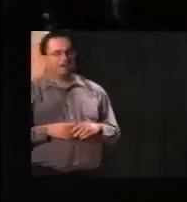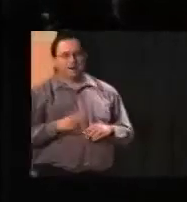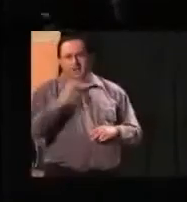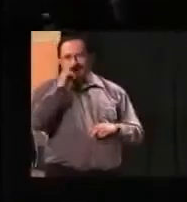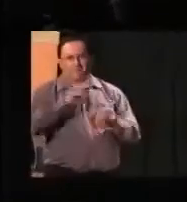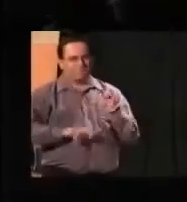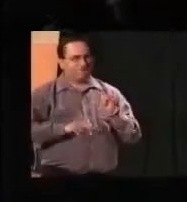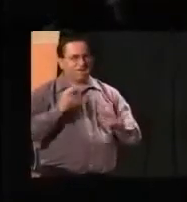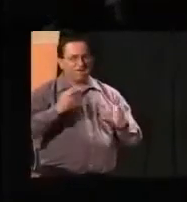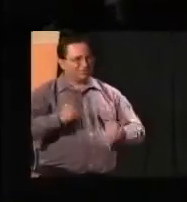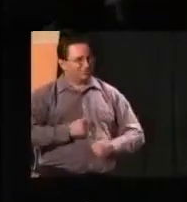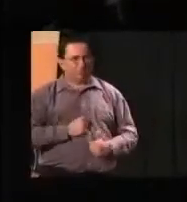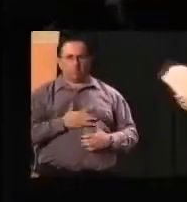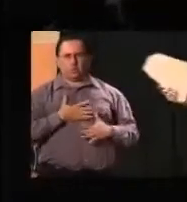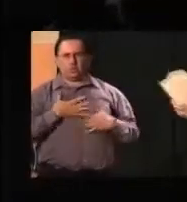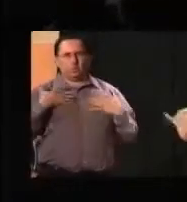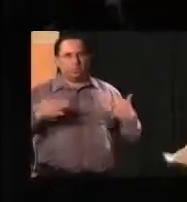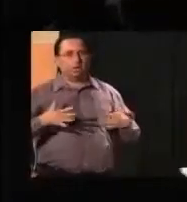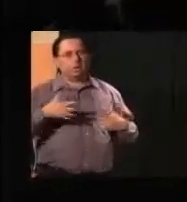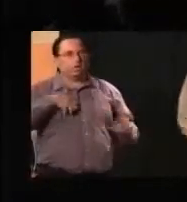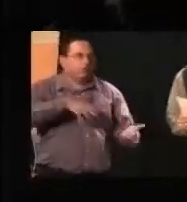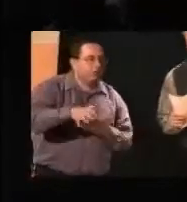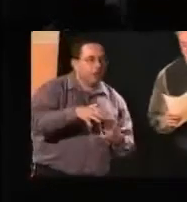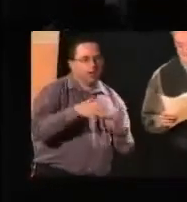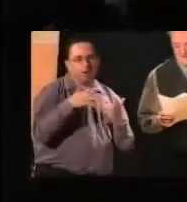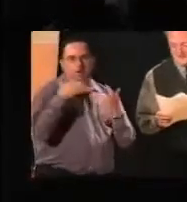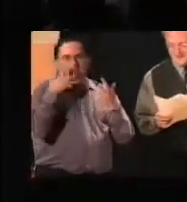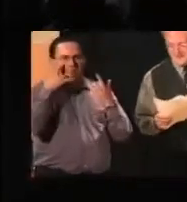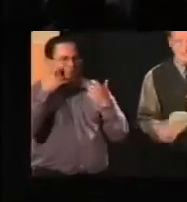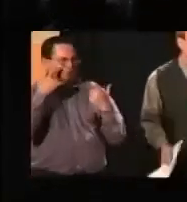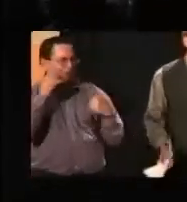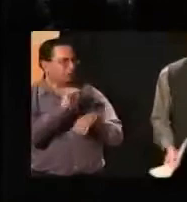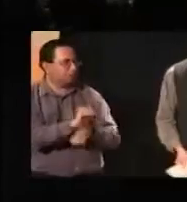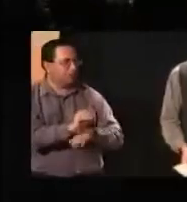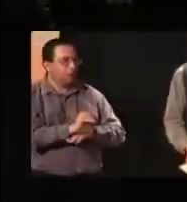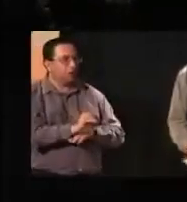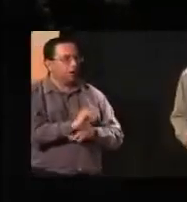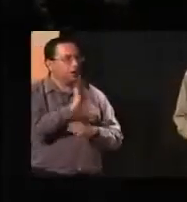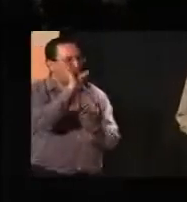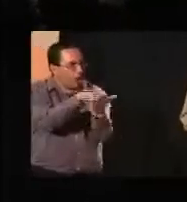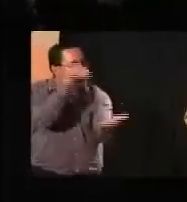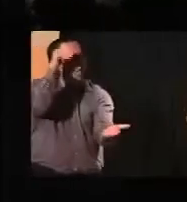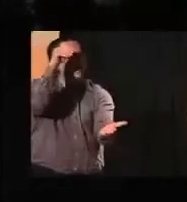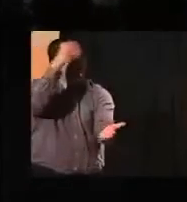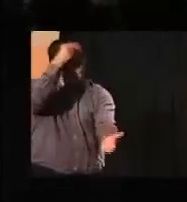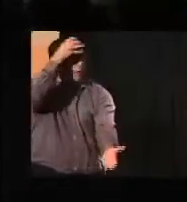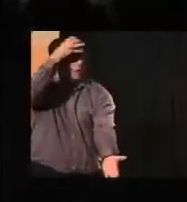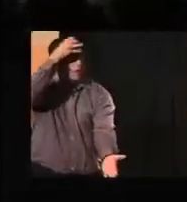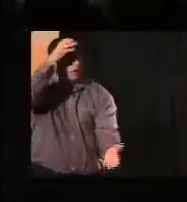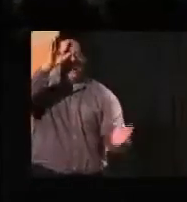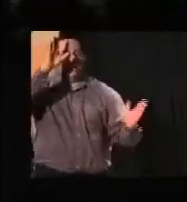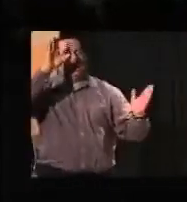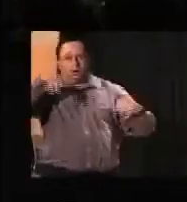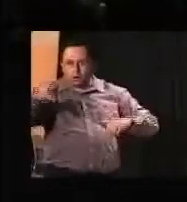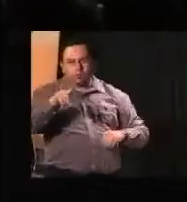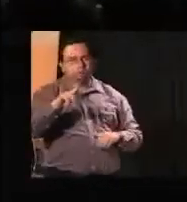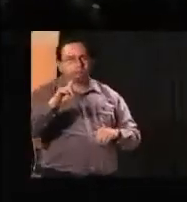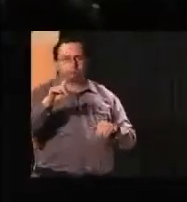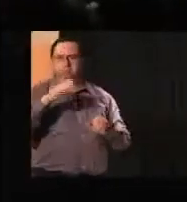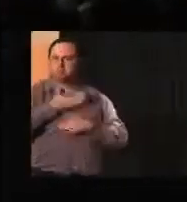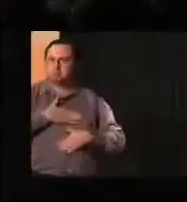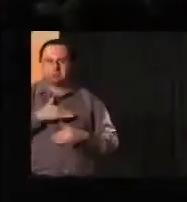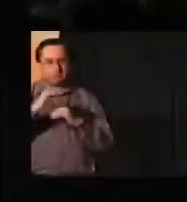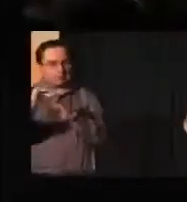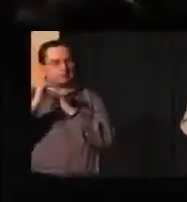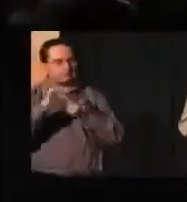What synergy we've experienced. We've laughed, we've cried, and we've learned. I hope you've enjoyed this time with us as much as